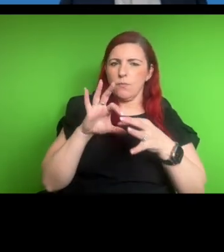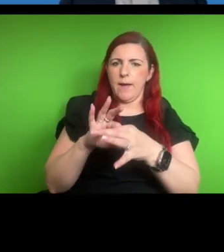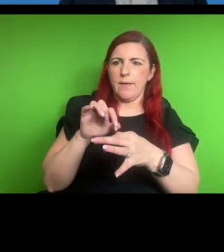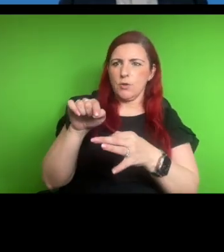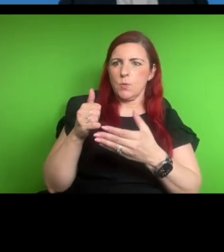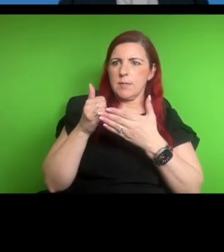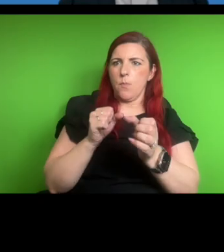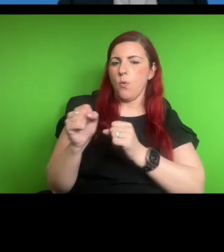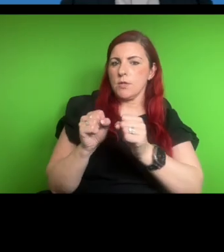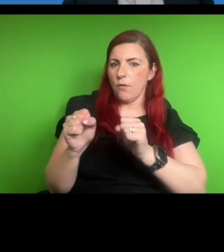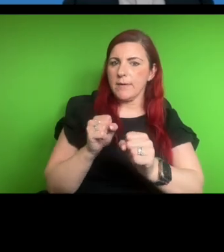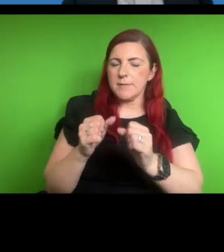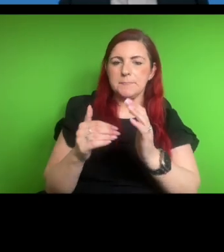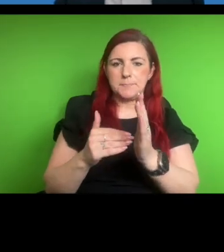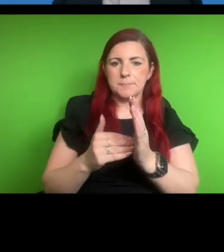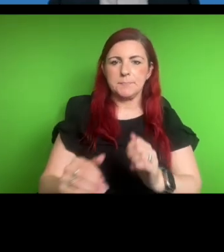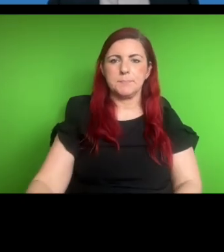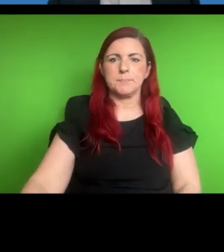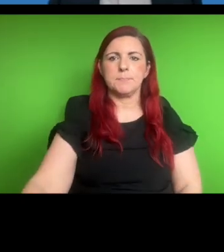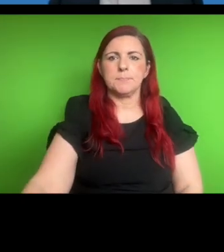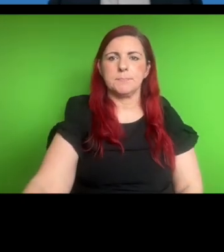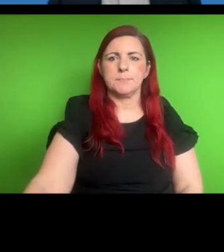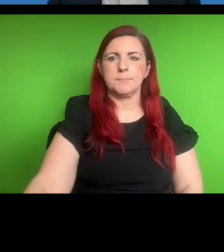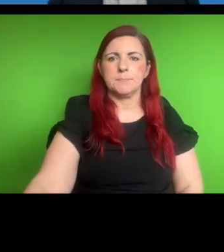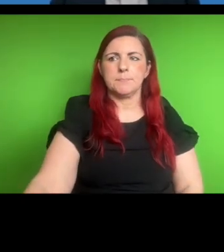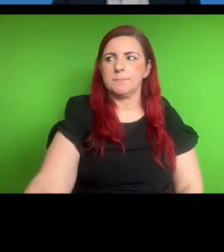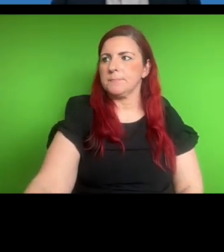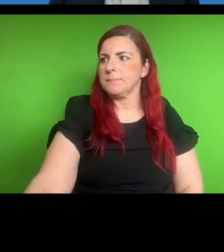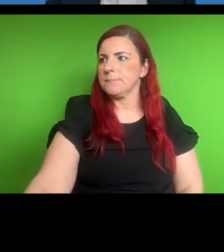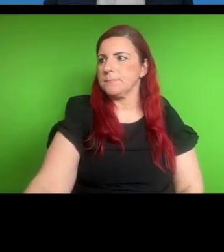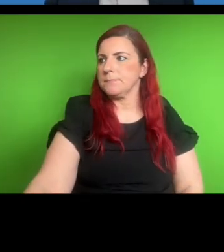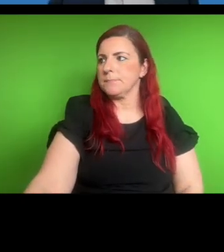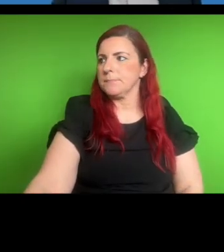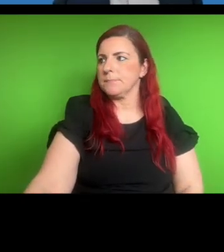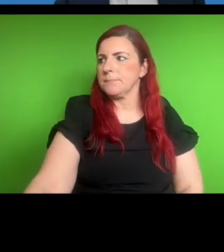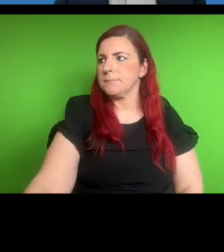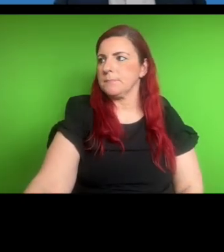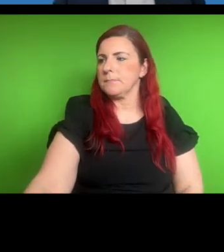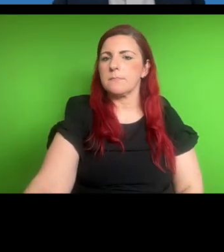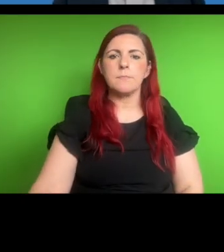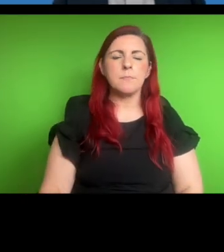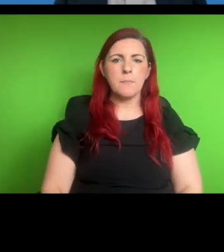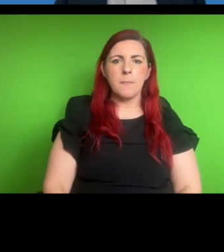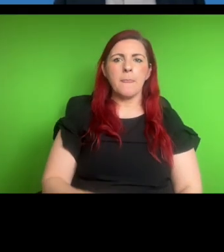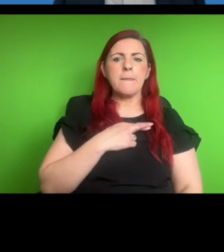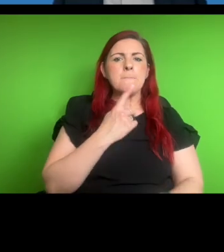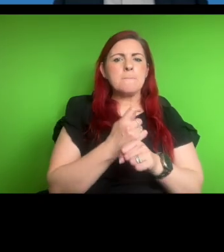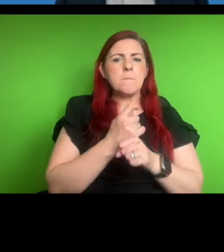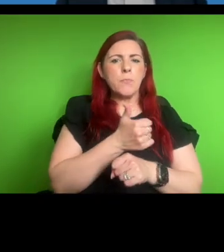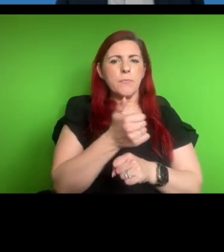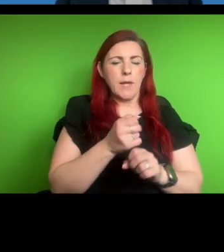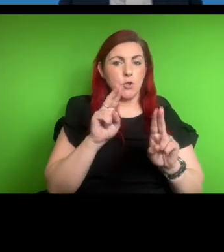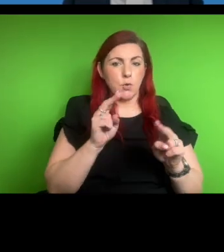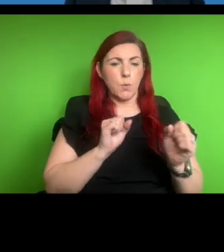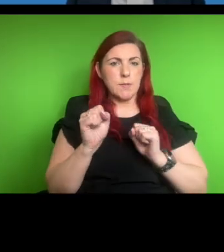well. So real-time text is a new service which adds a text channel alongside